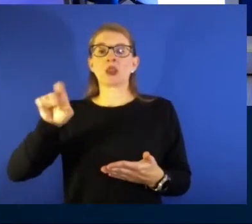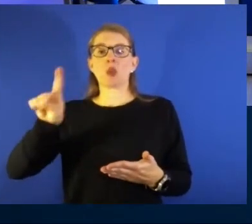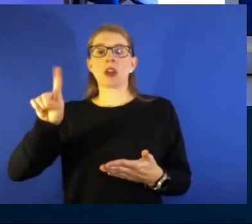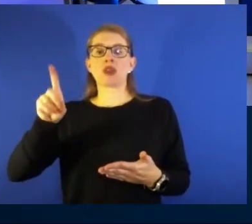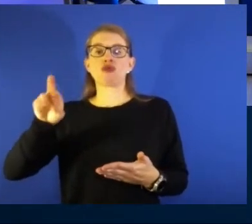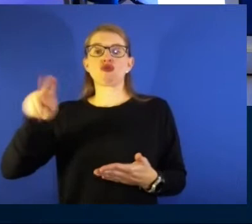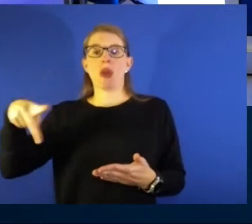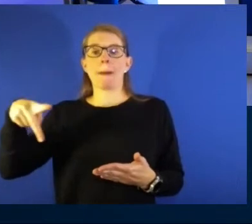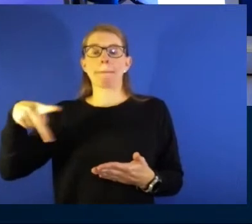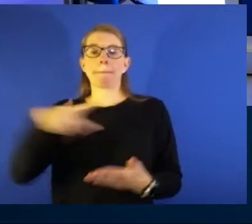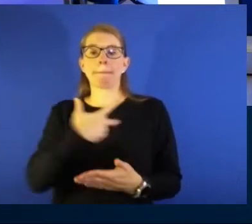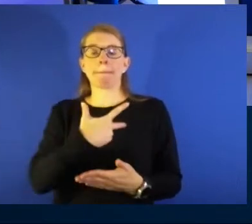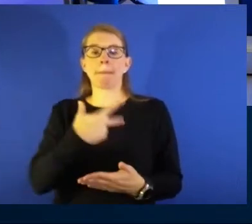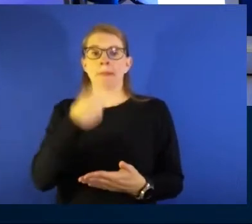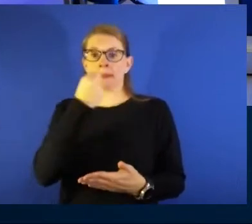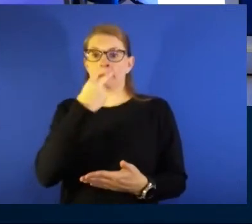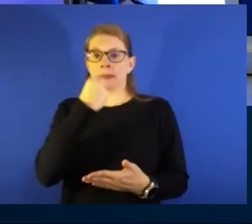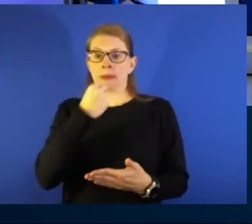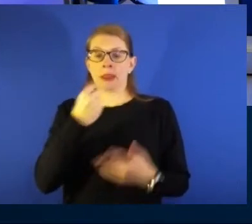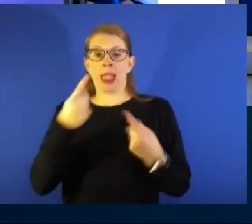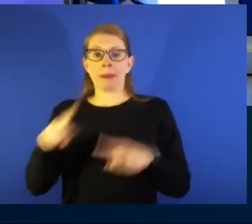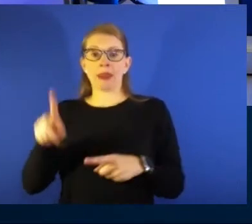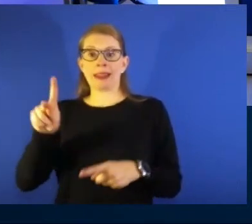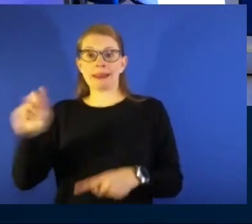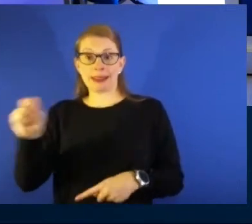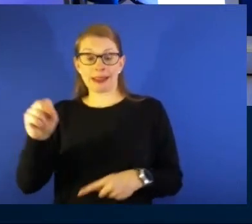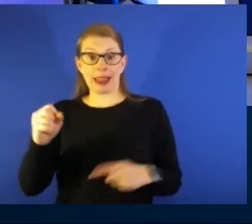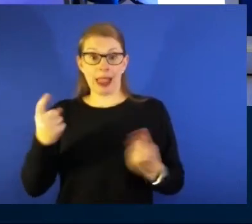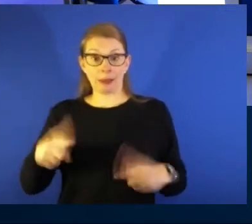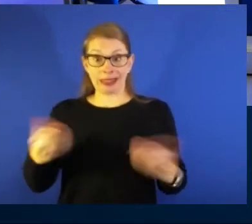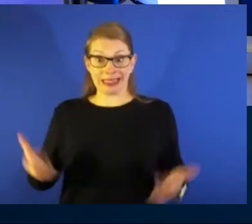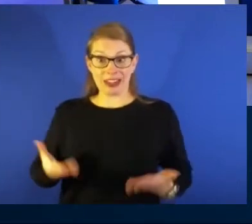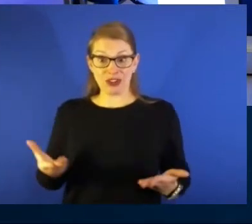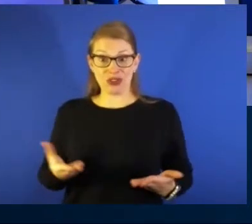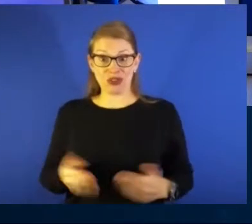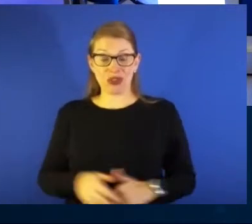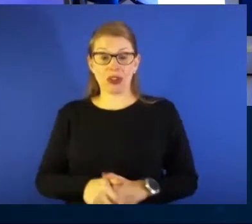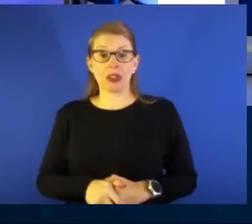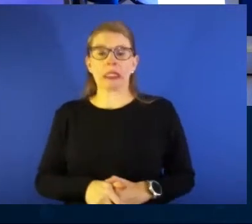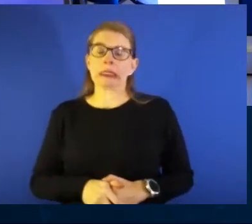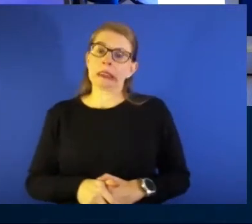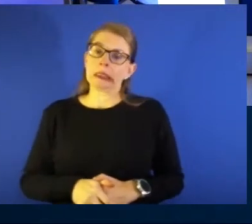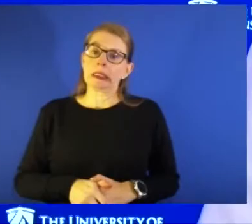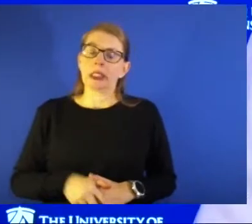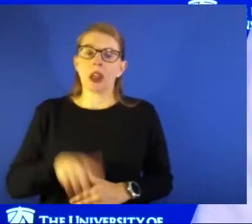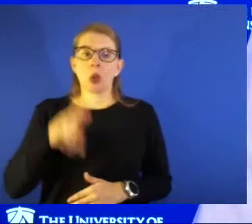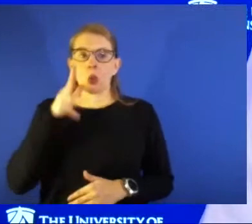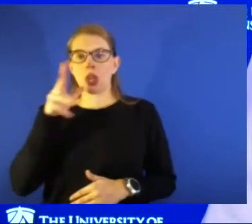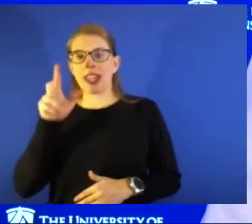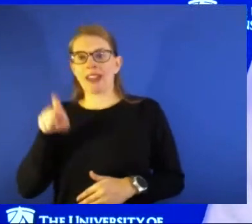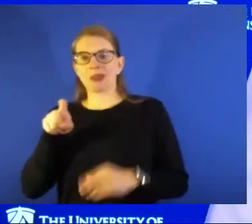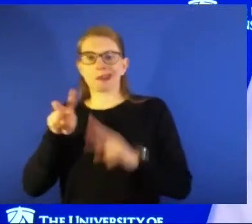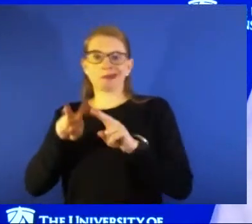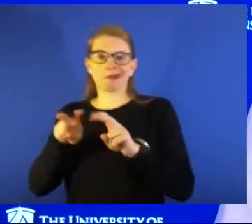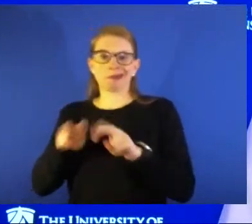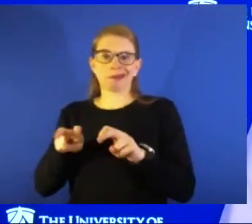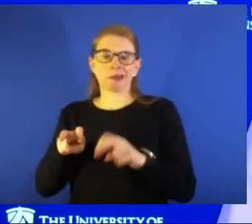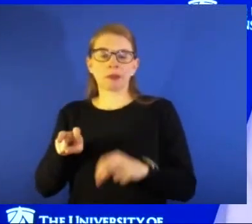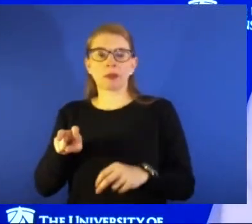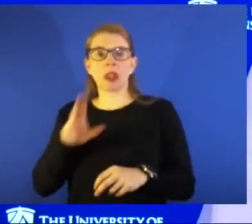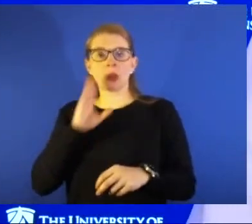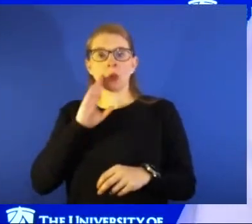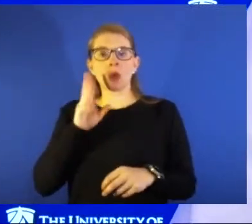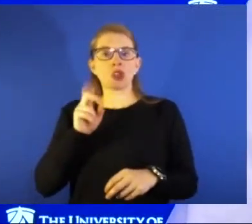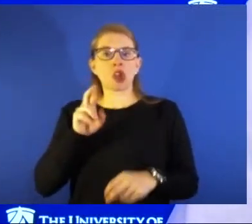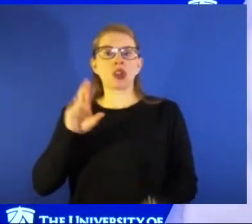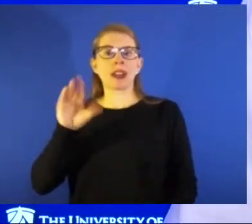in Kansas. Does that mean it's being done here at our place? Yeah, I'd have to take a look at that. We know that Dr. Castro was working